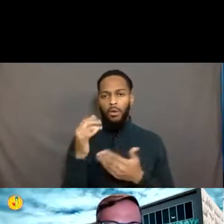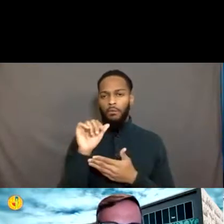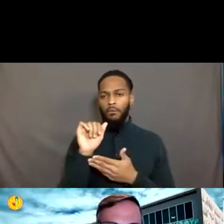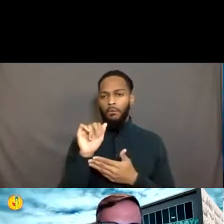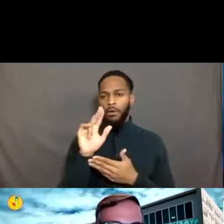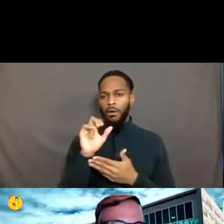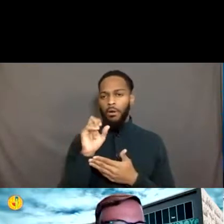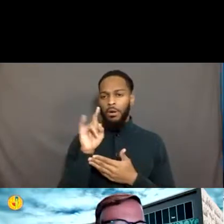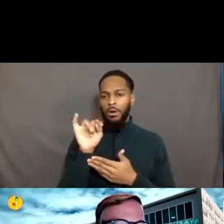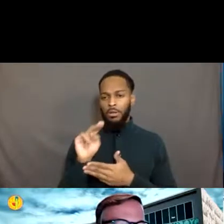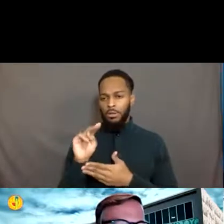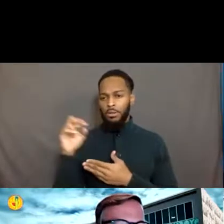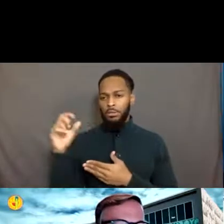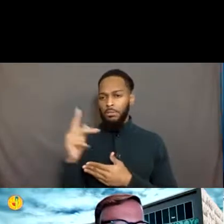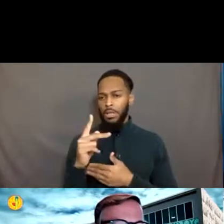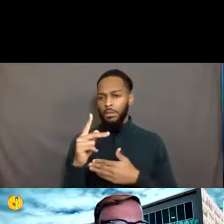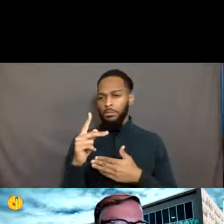on.